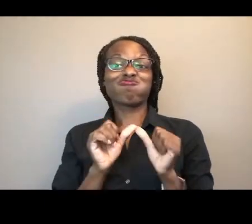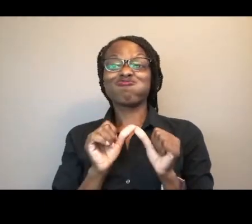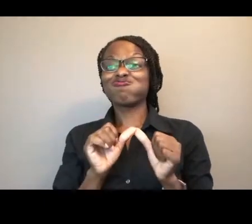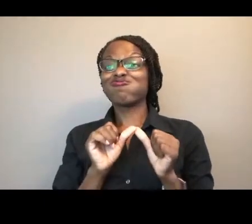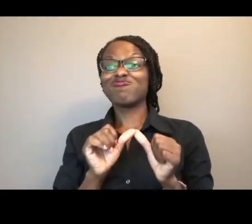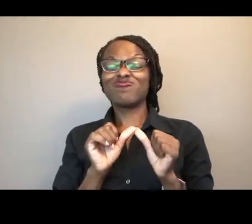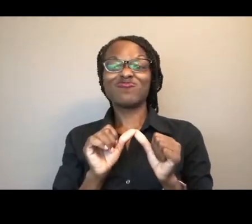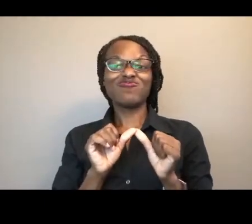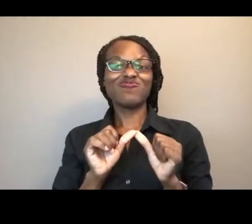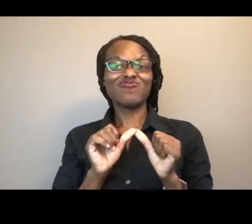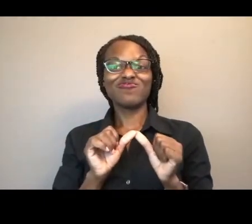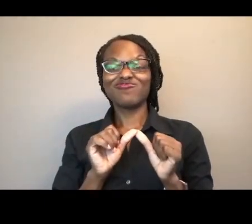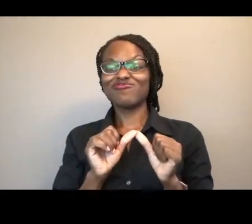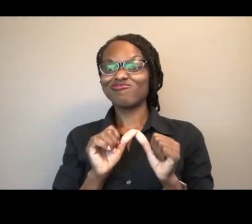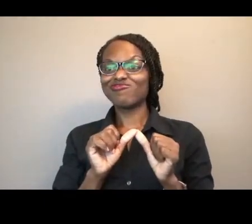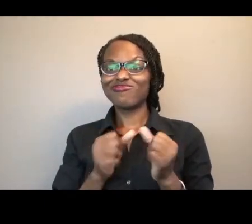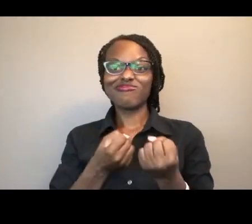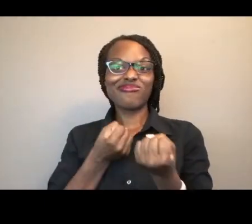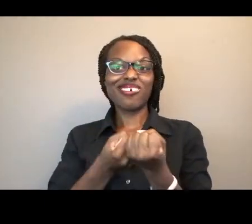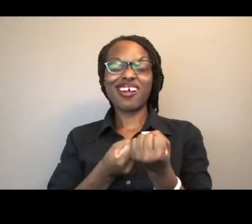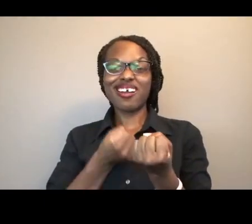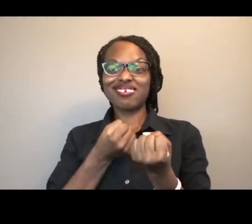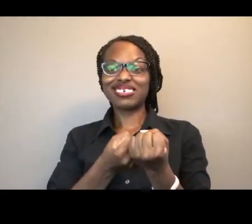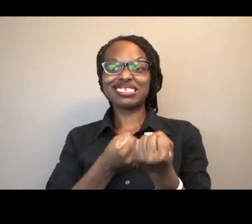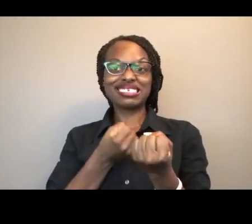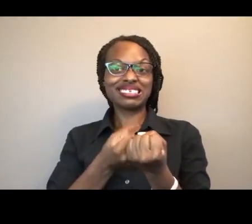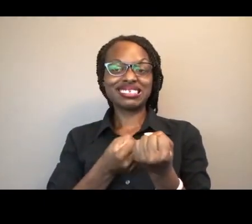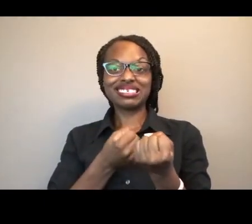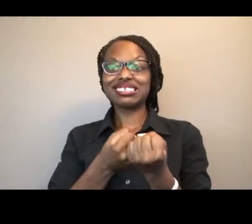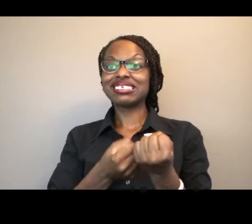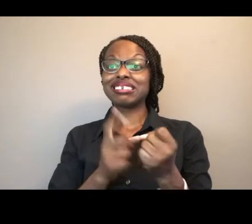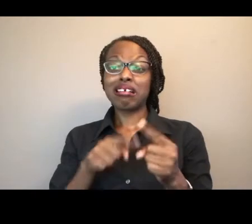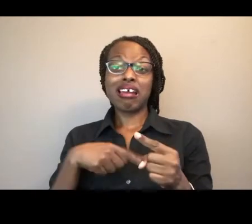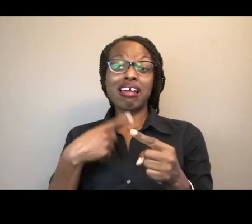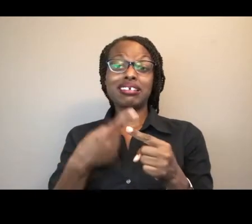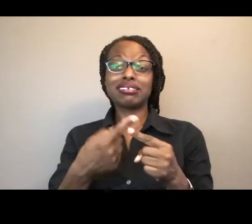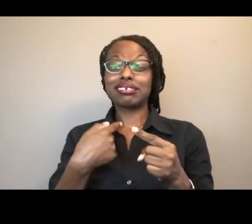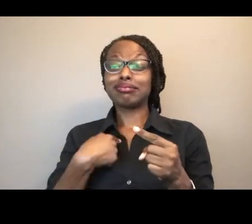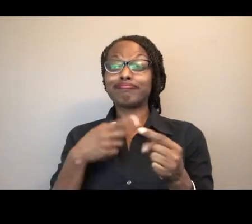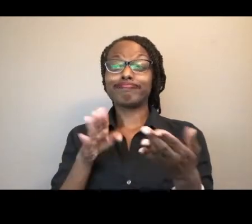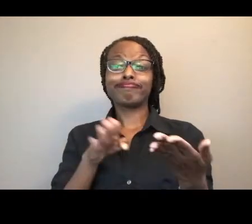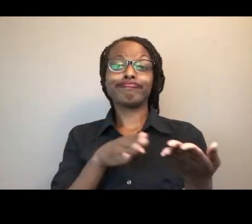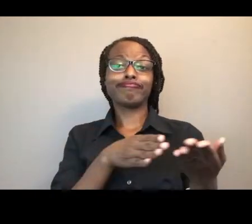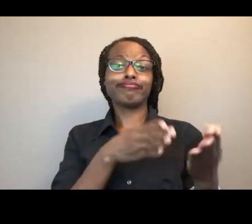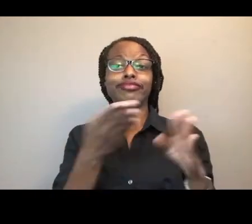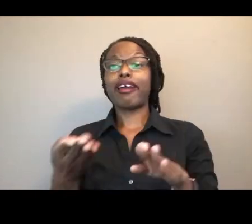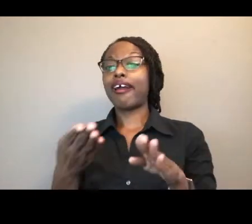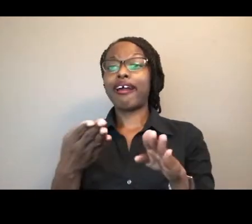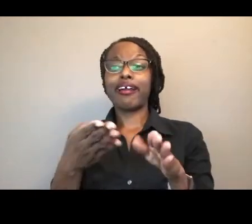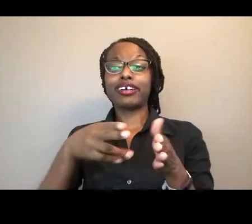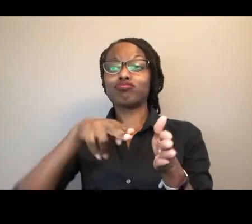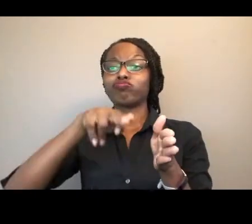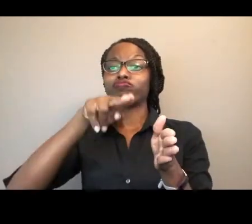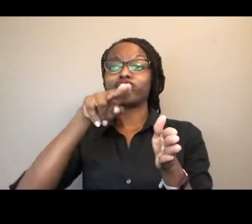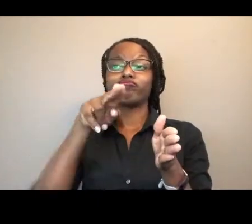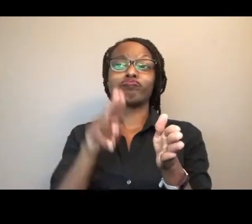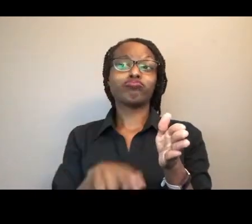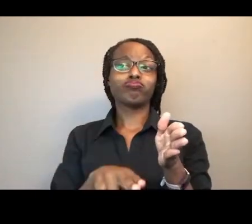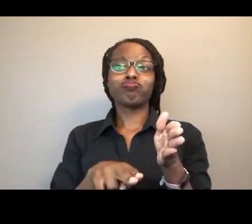I guess I'll be doing this until I go to my grave,